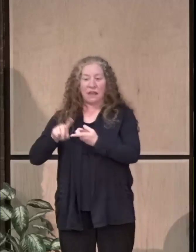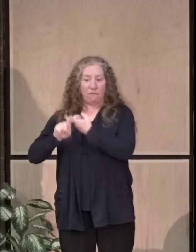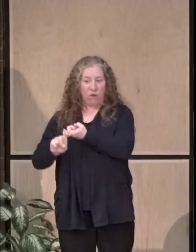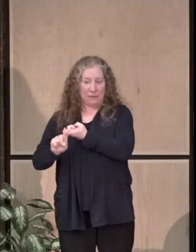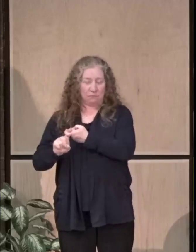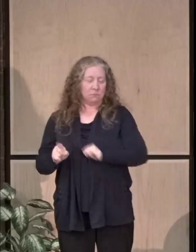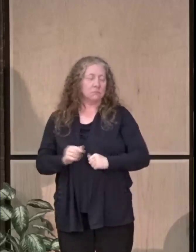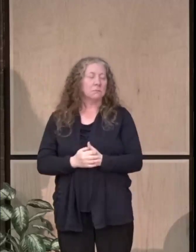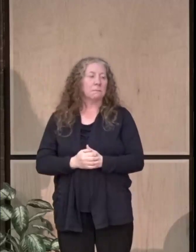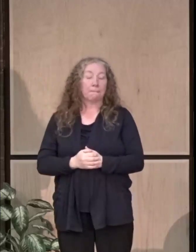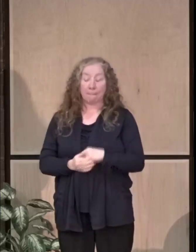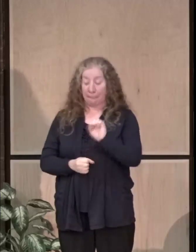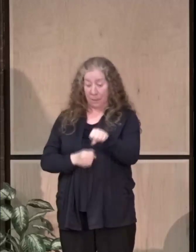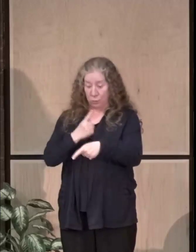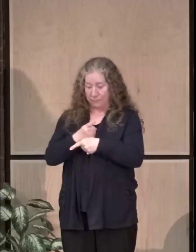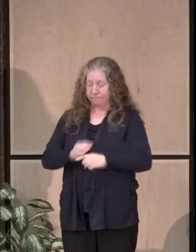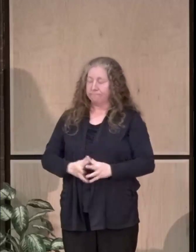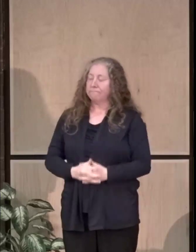And